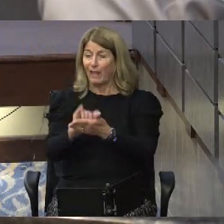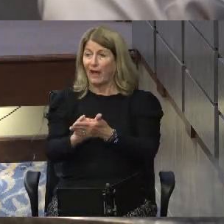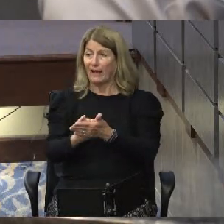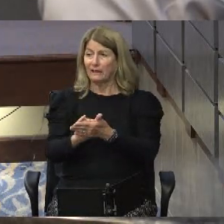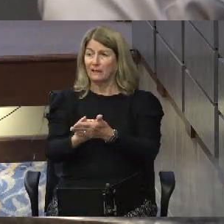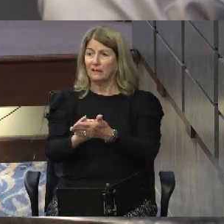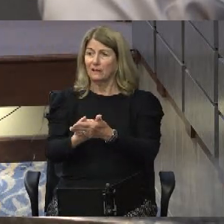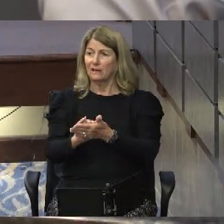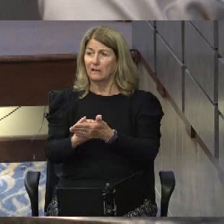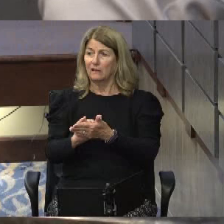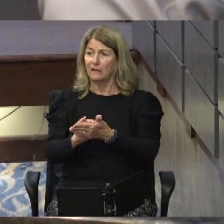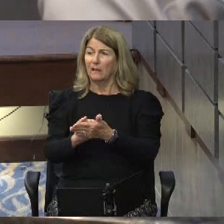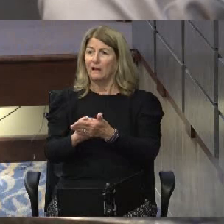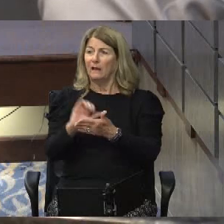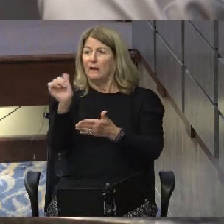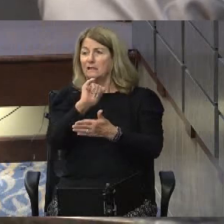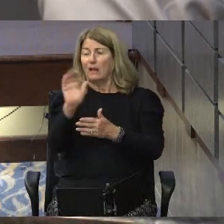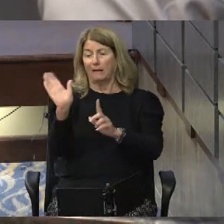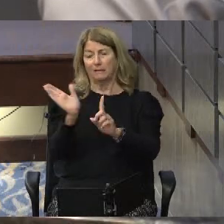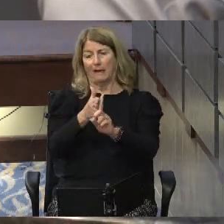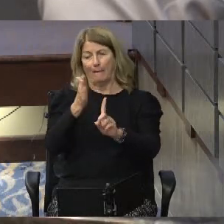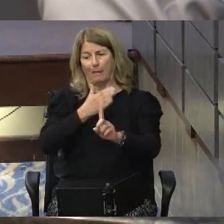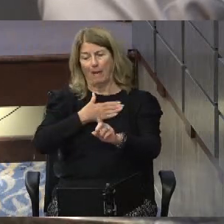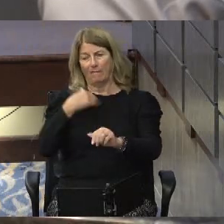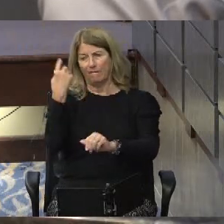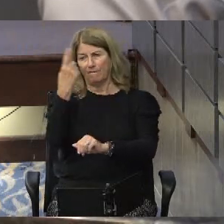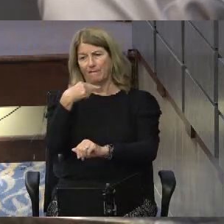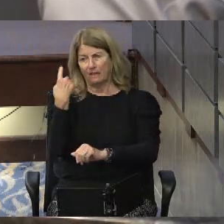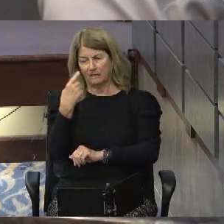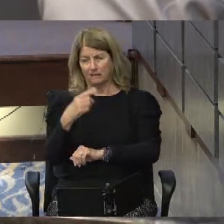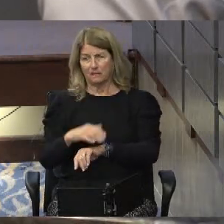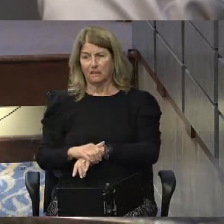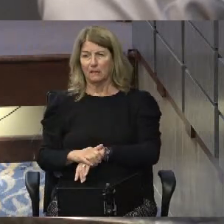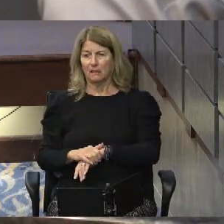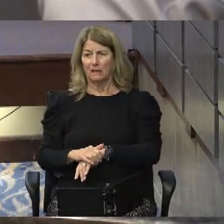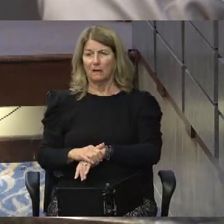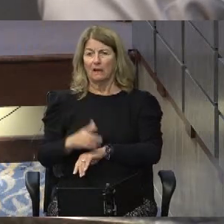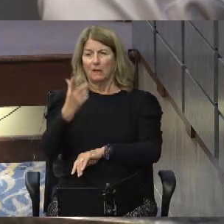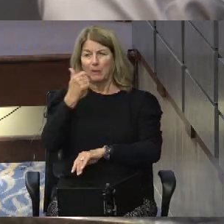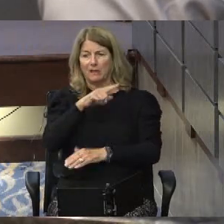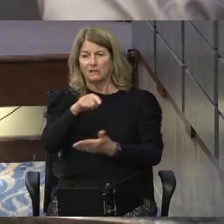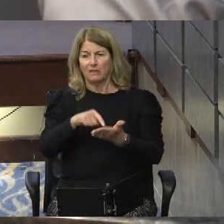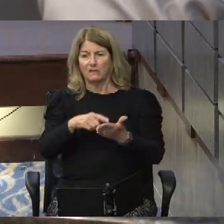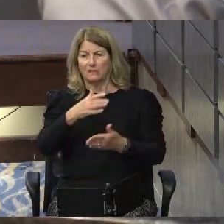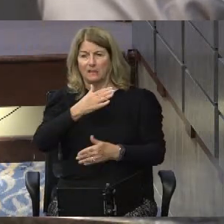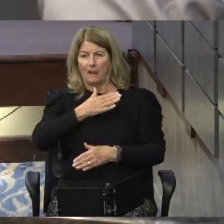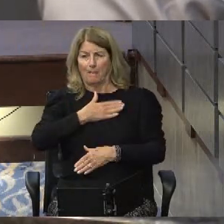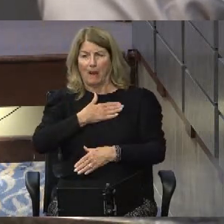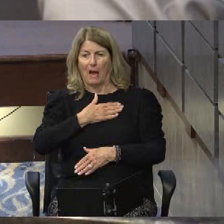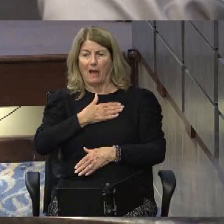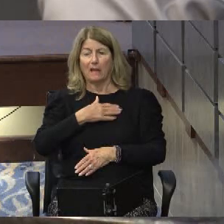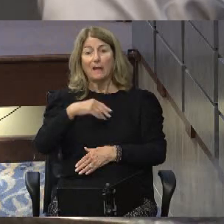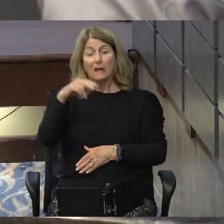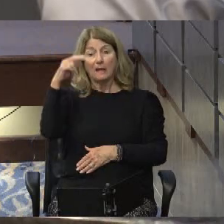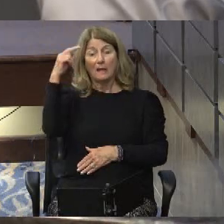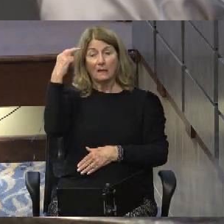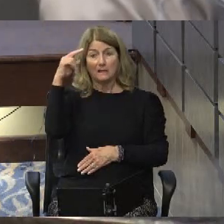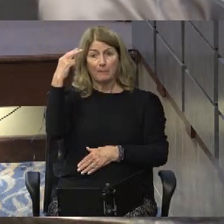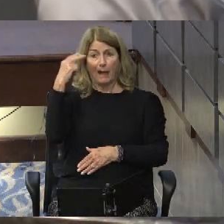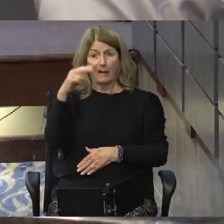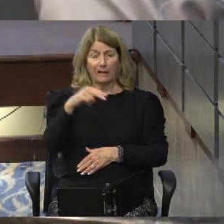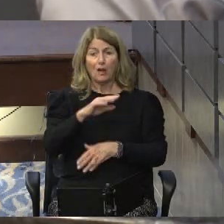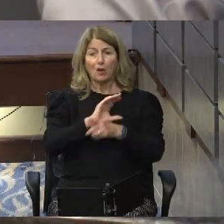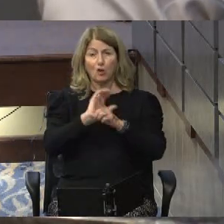it's kind of like a slap to my face, because this is my Hispanic culture, Yes, ma'am. the Hispanic